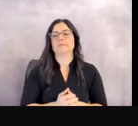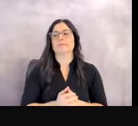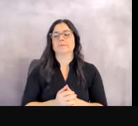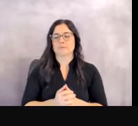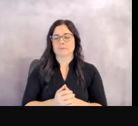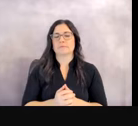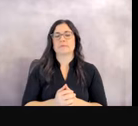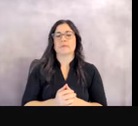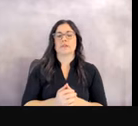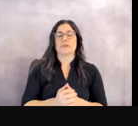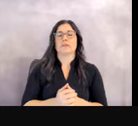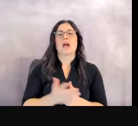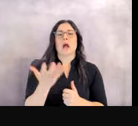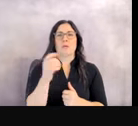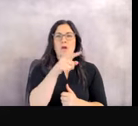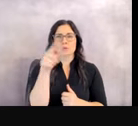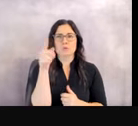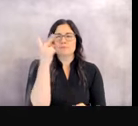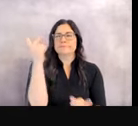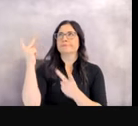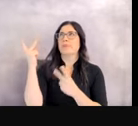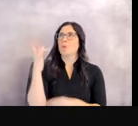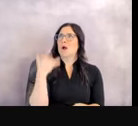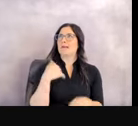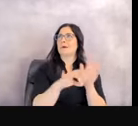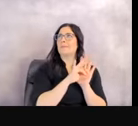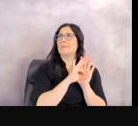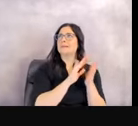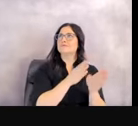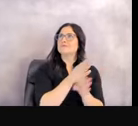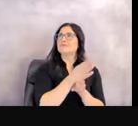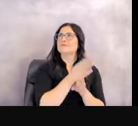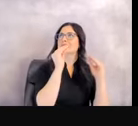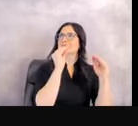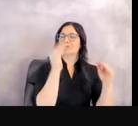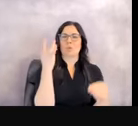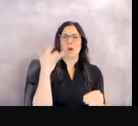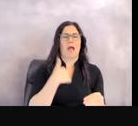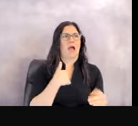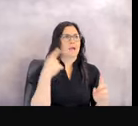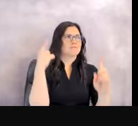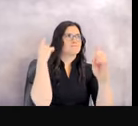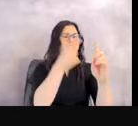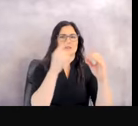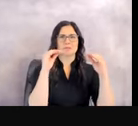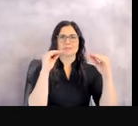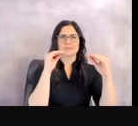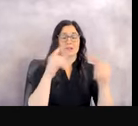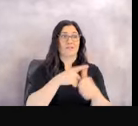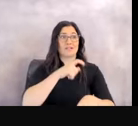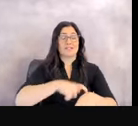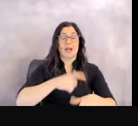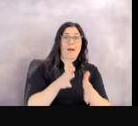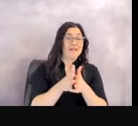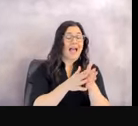kind of want to go back and reflect, what did we do or what changed and what did not change from that first time that we gave that